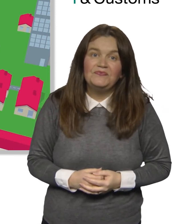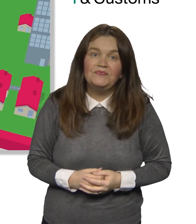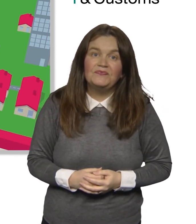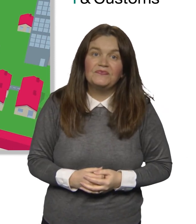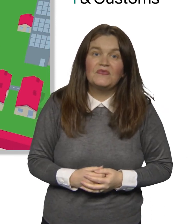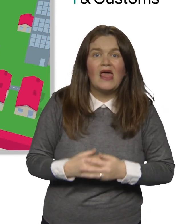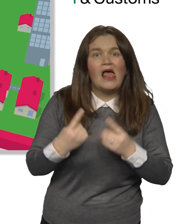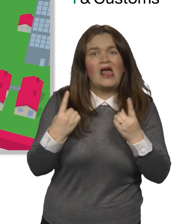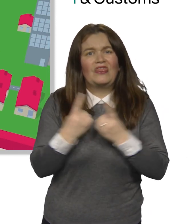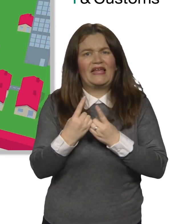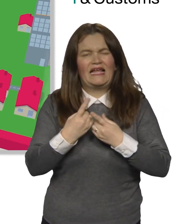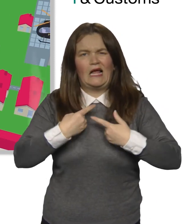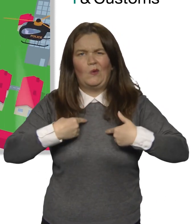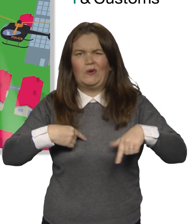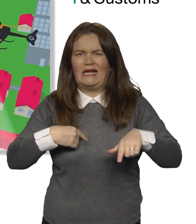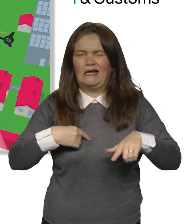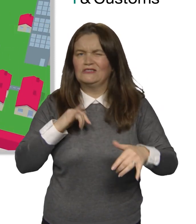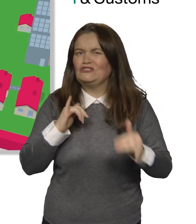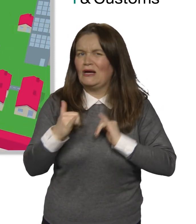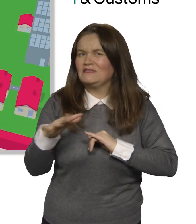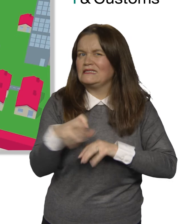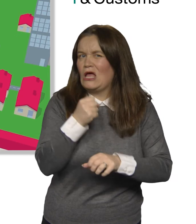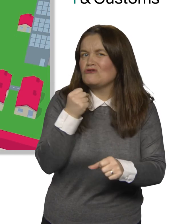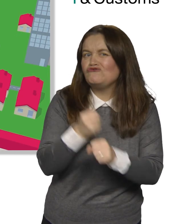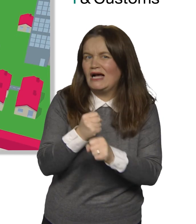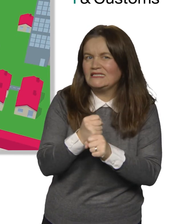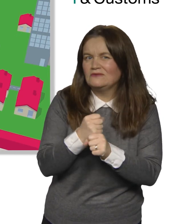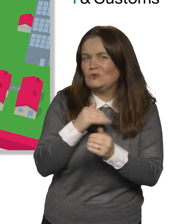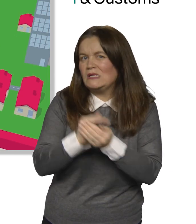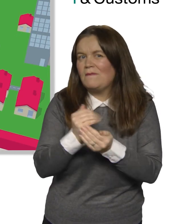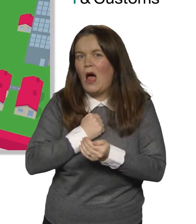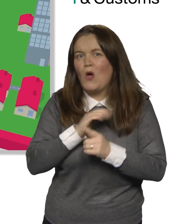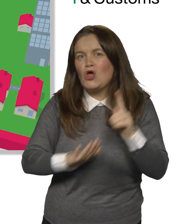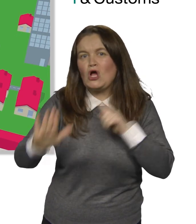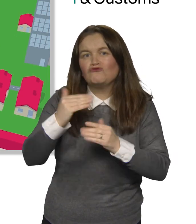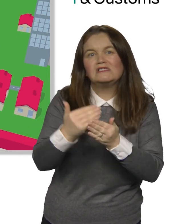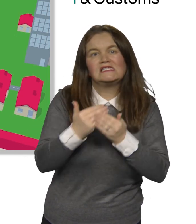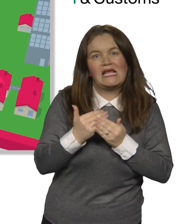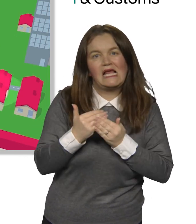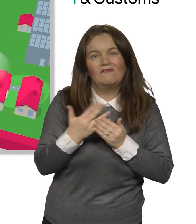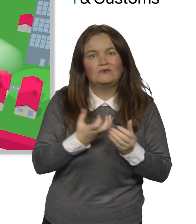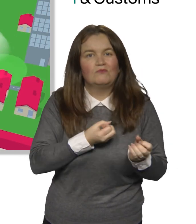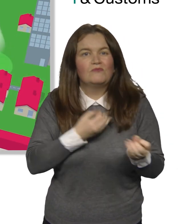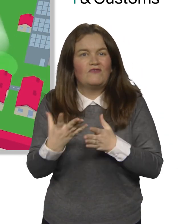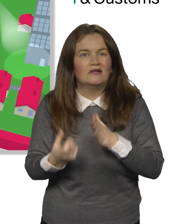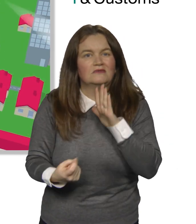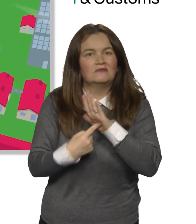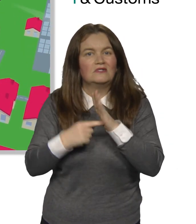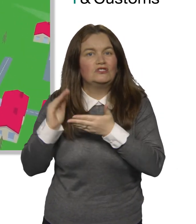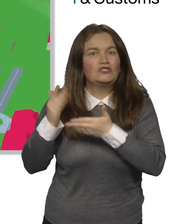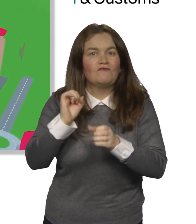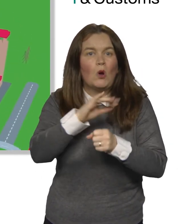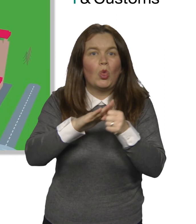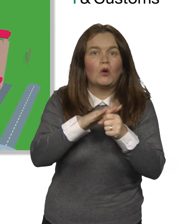lives. Things that we sometimes take for granted. To keep our country safe,